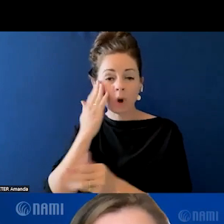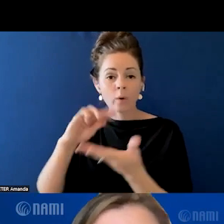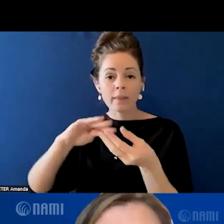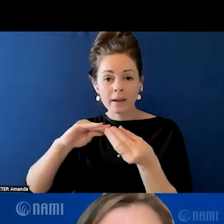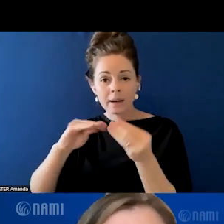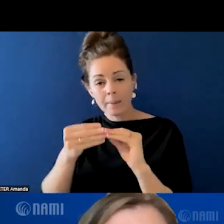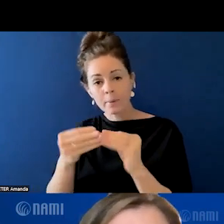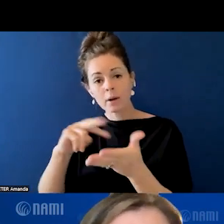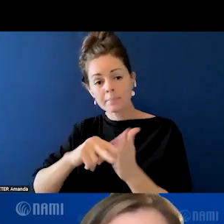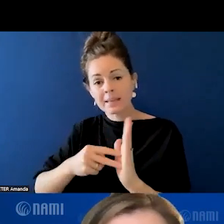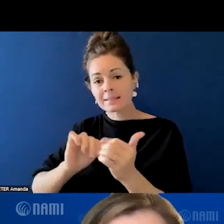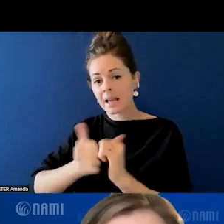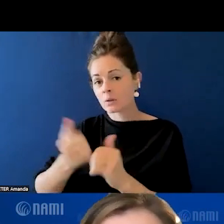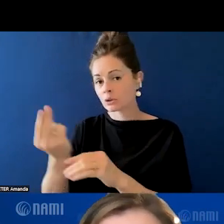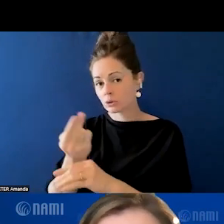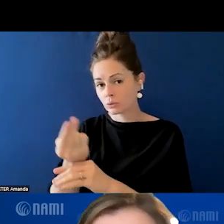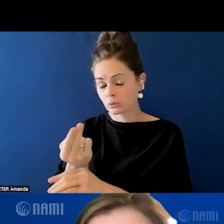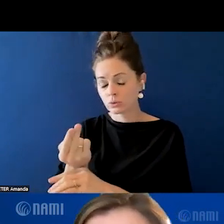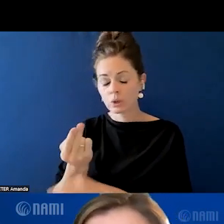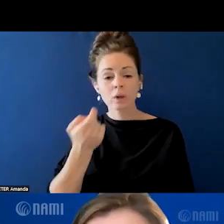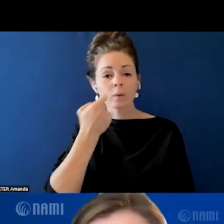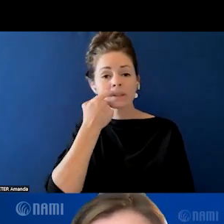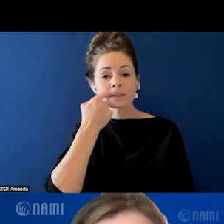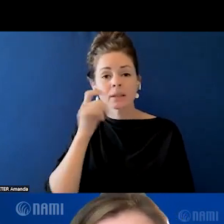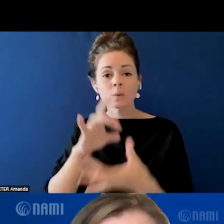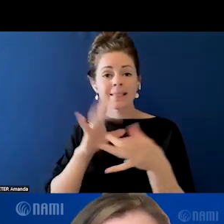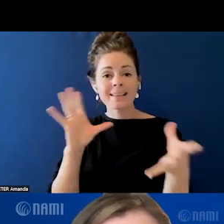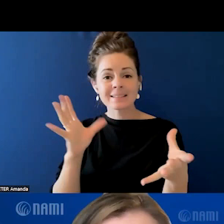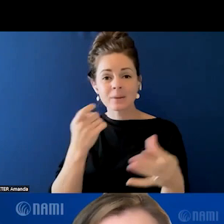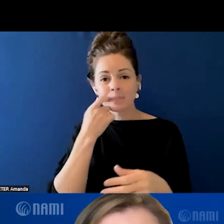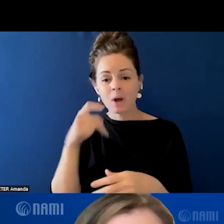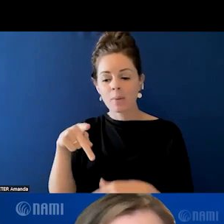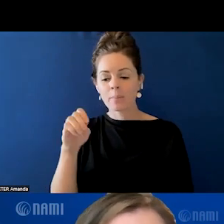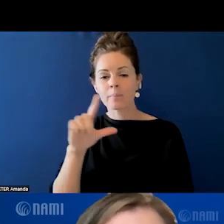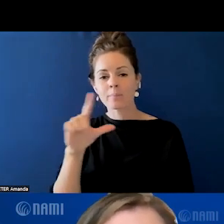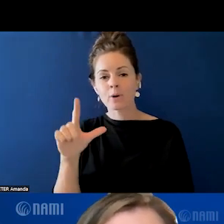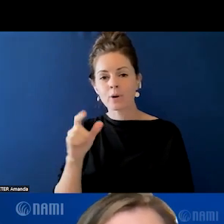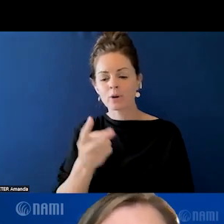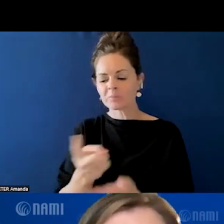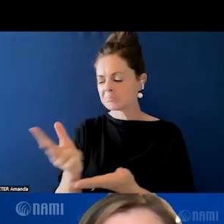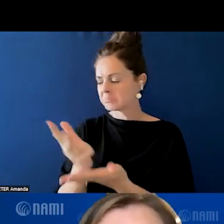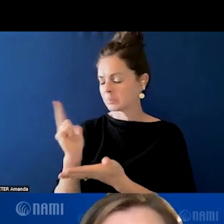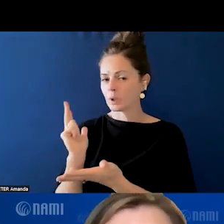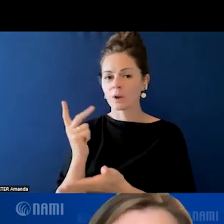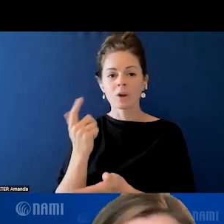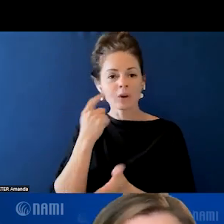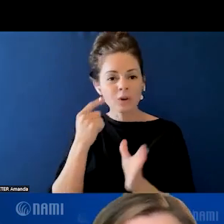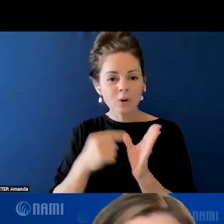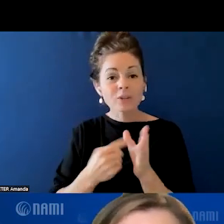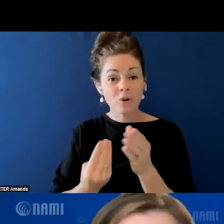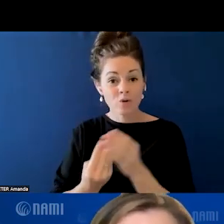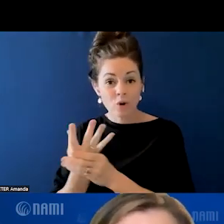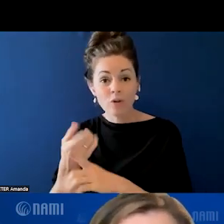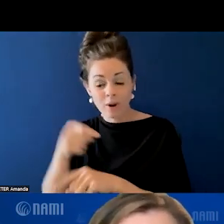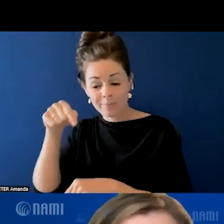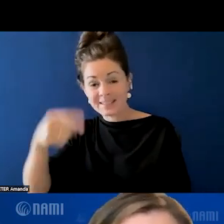use it. So we just released our latest polling a couple of weeks ago and found that we've had some growth even from this summer,